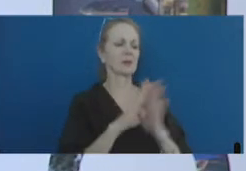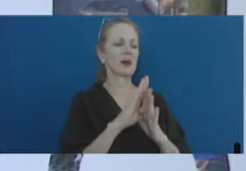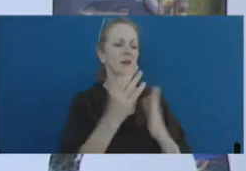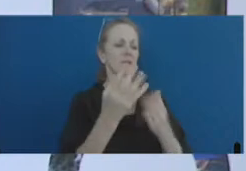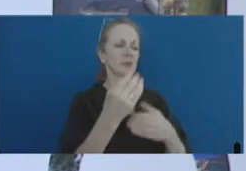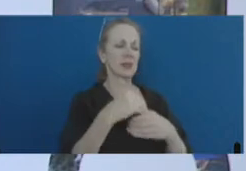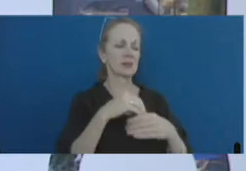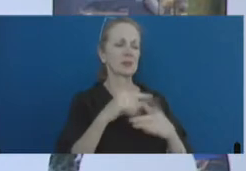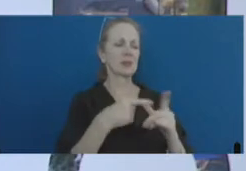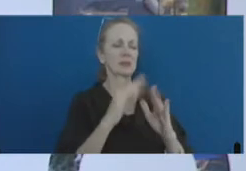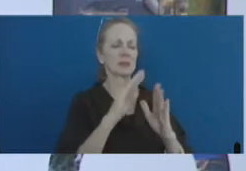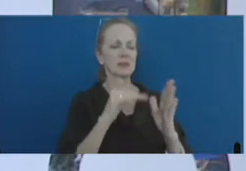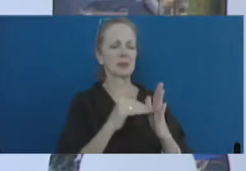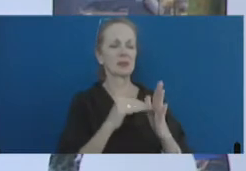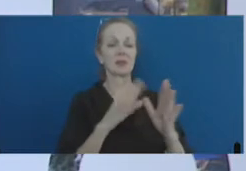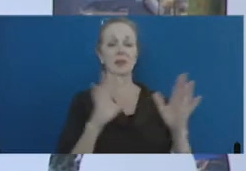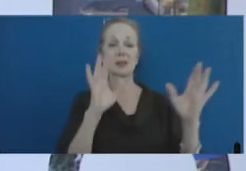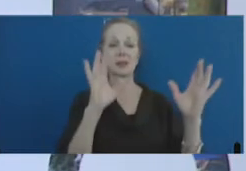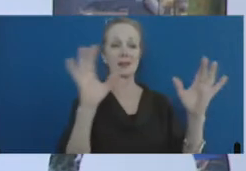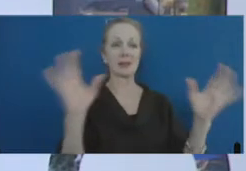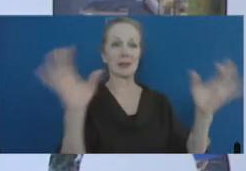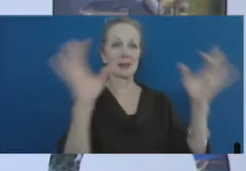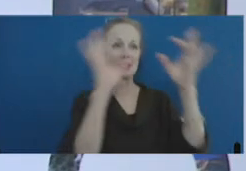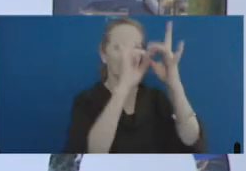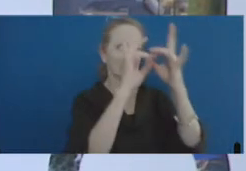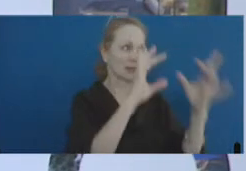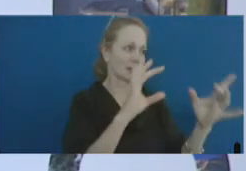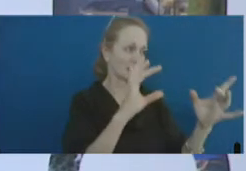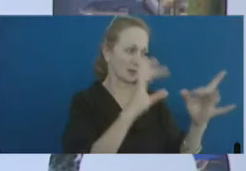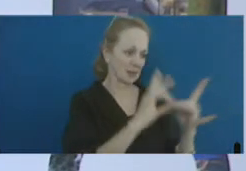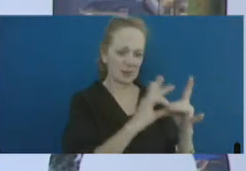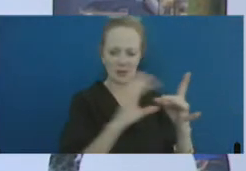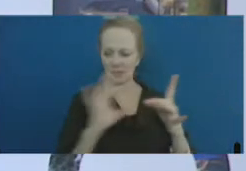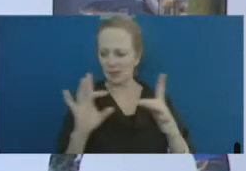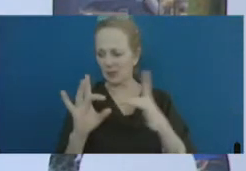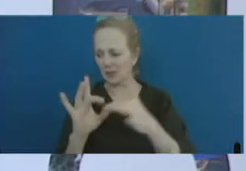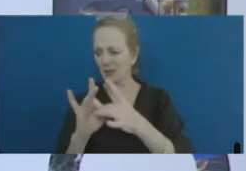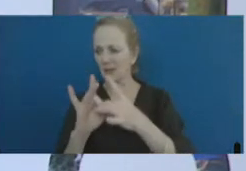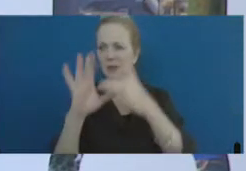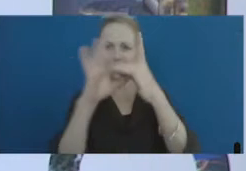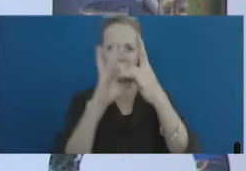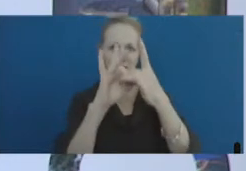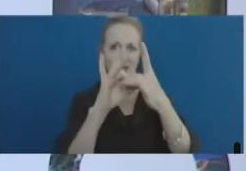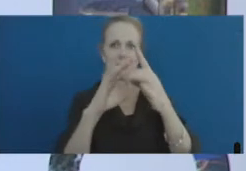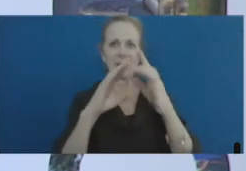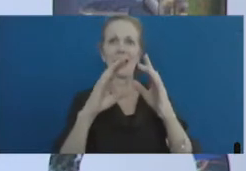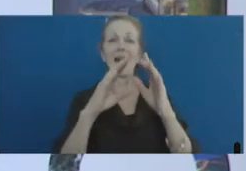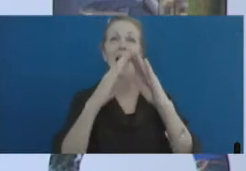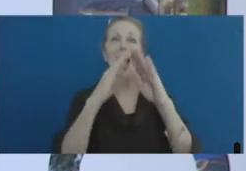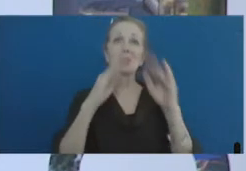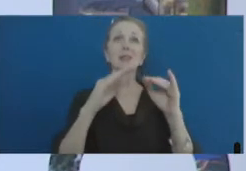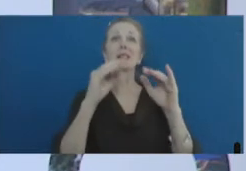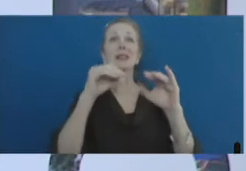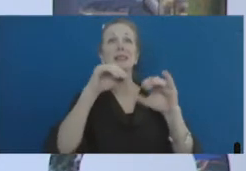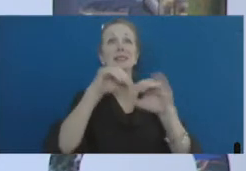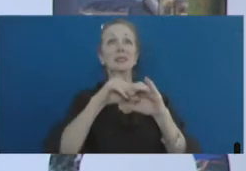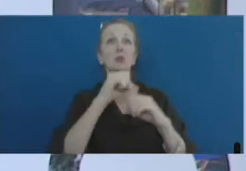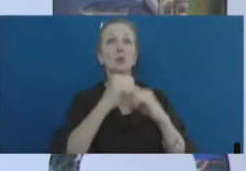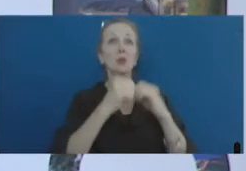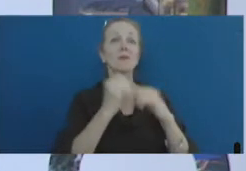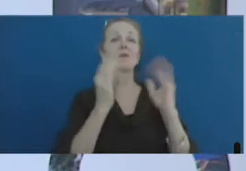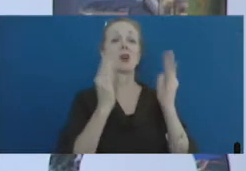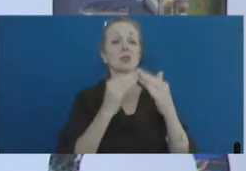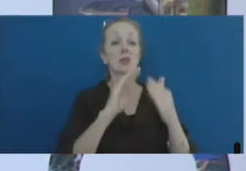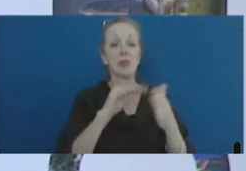the dots of infrastructure and housing and density. And so by really focusing on those centers, I think we're